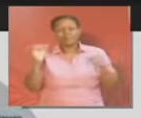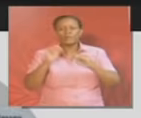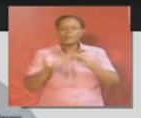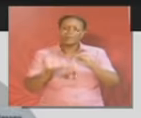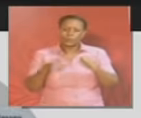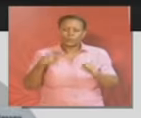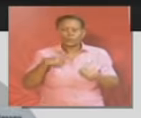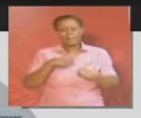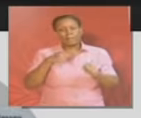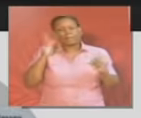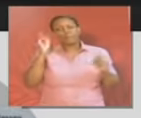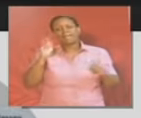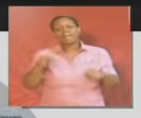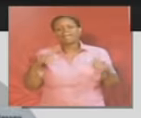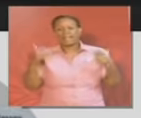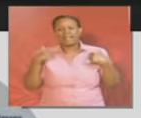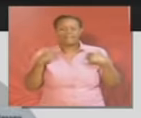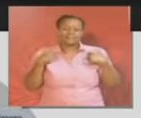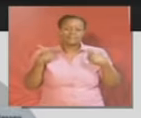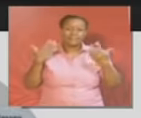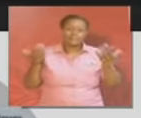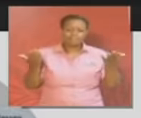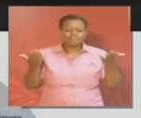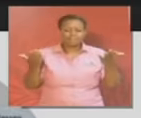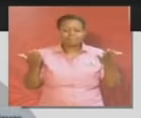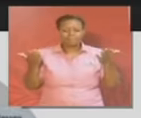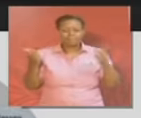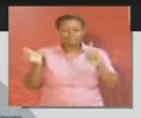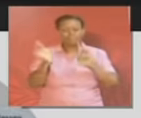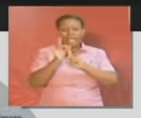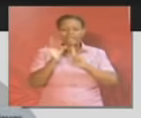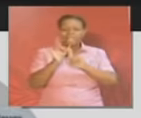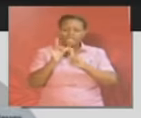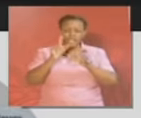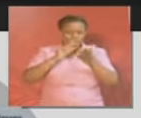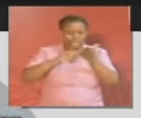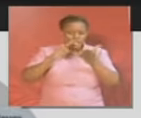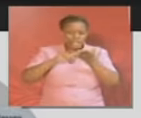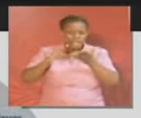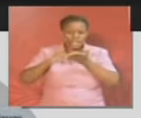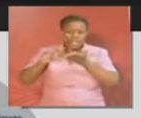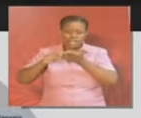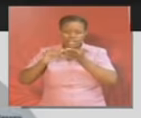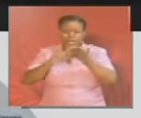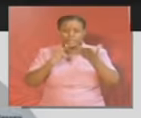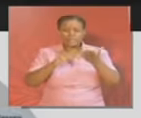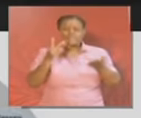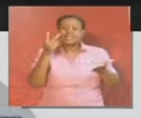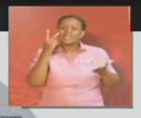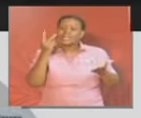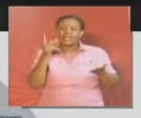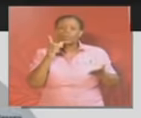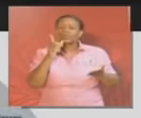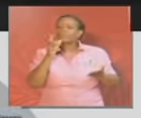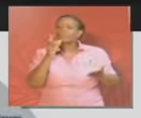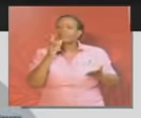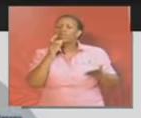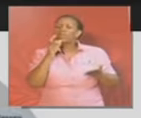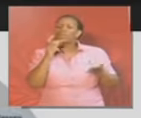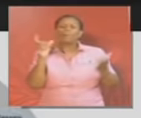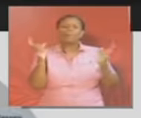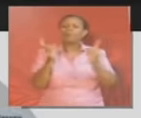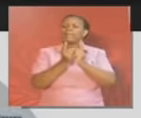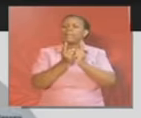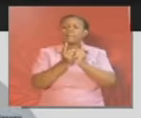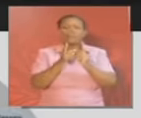been in contact with goes in two directions, but more in the direction of whom you may have exposed a lot of the time. We will